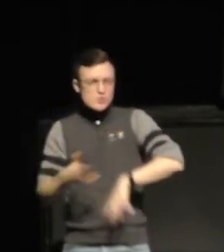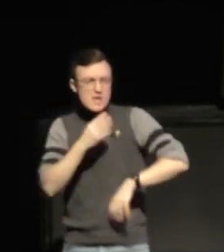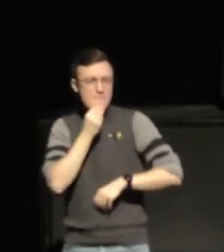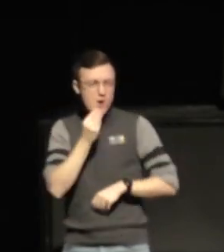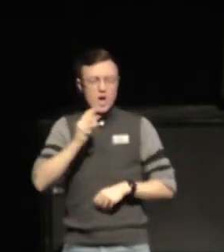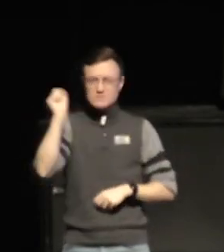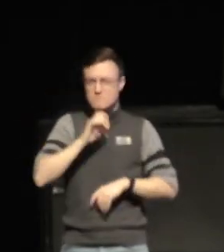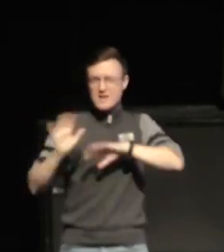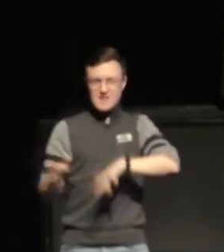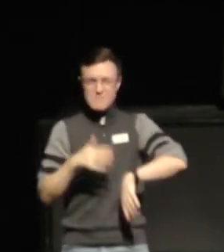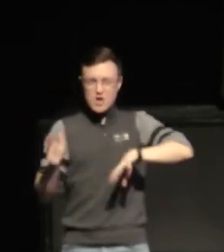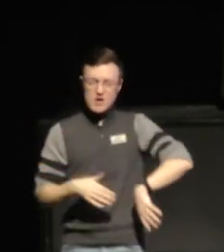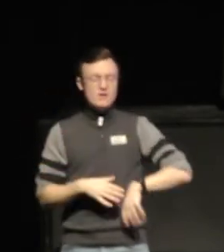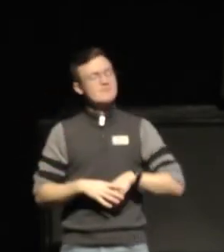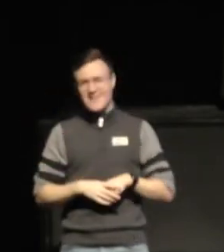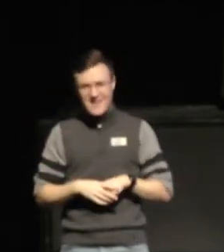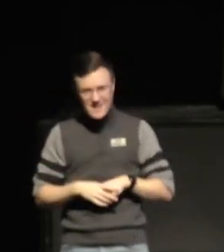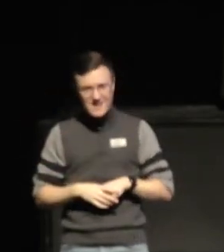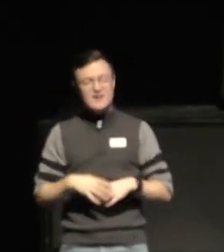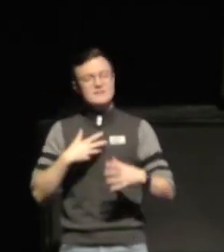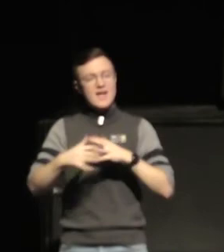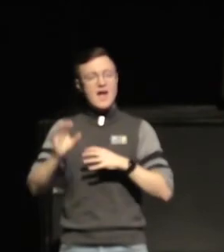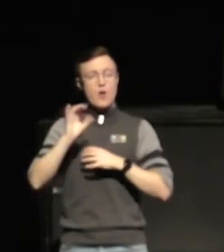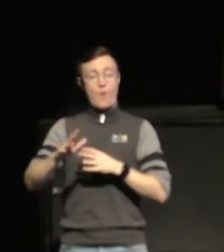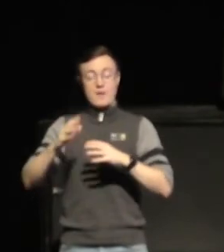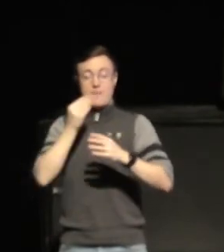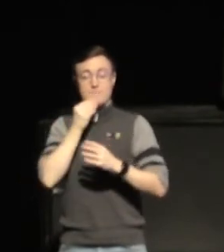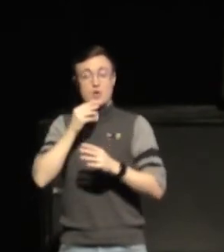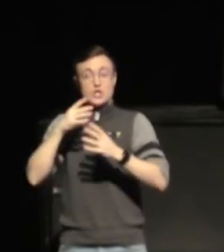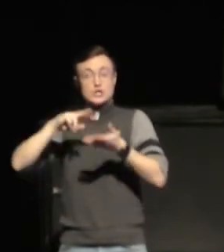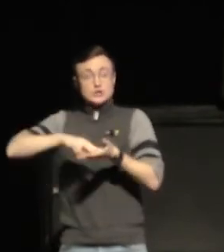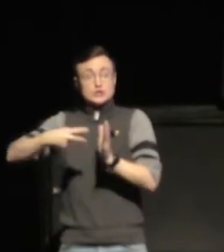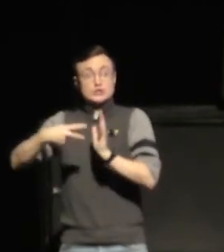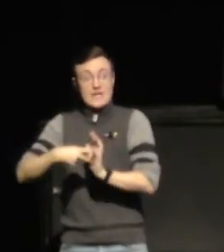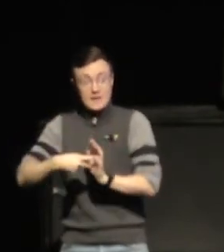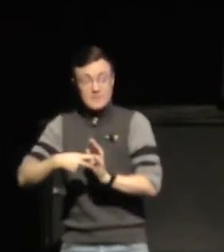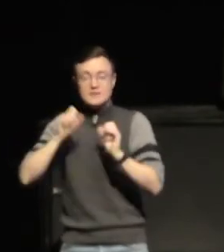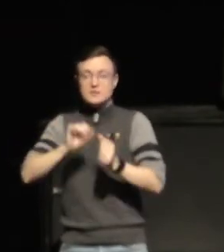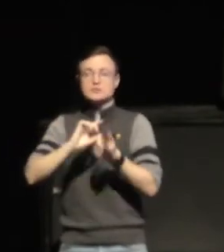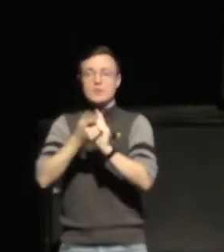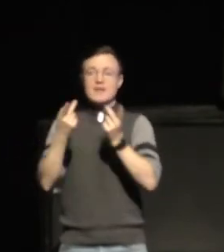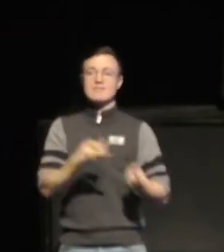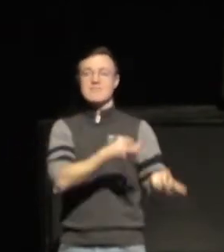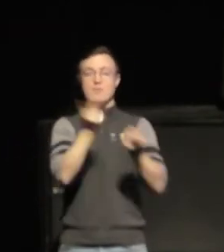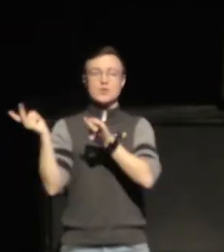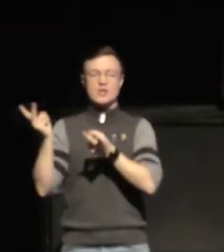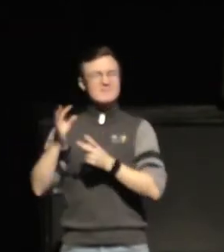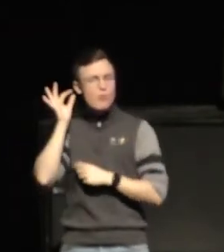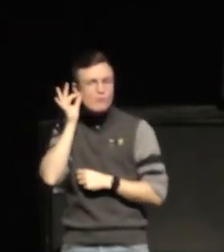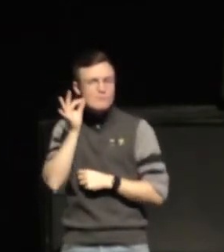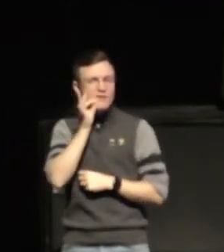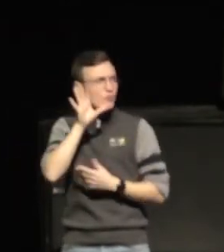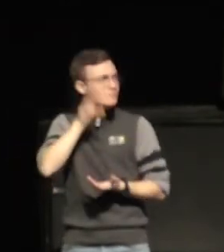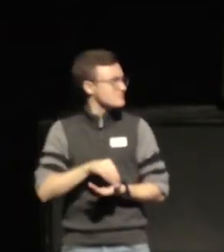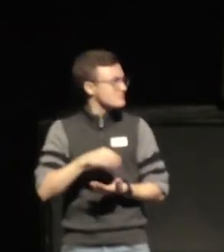it is about is democratizing food systems, ensuring